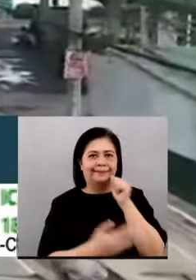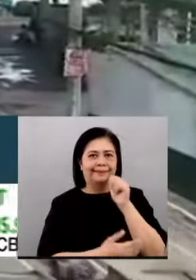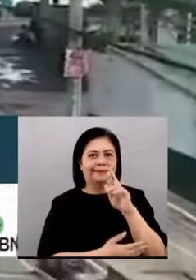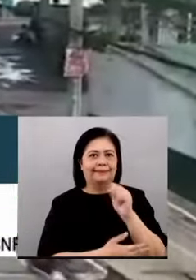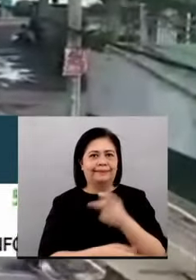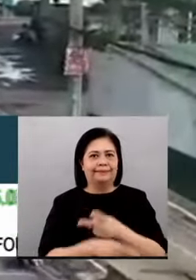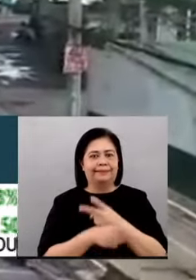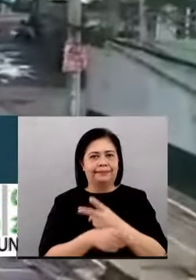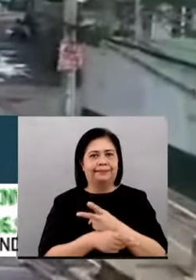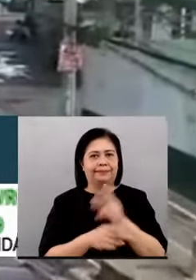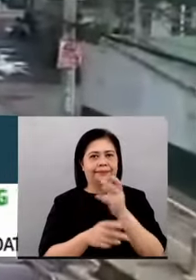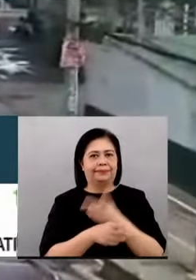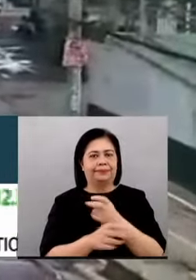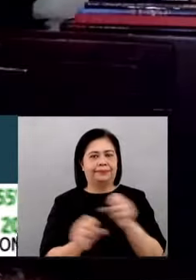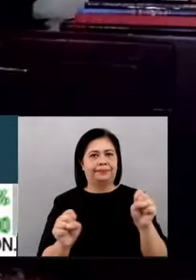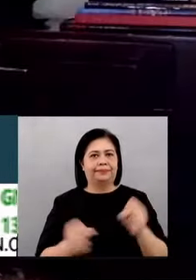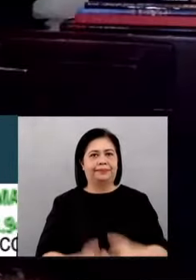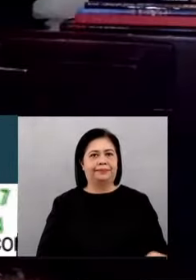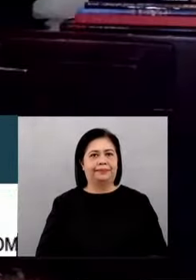keep safe.